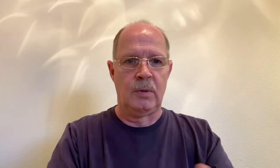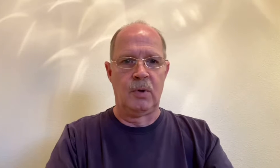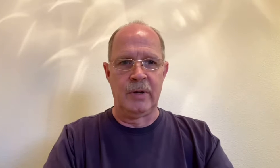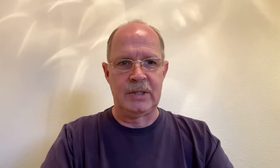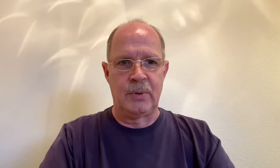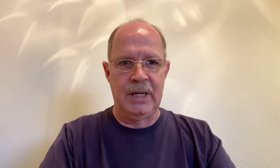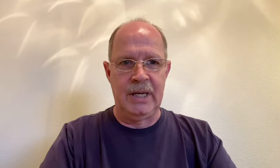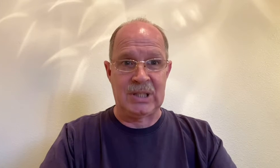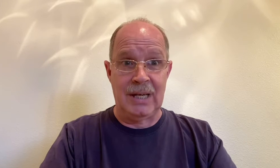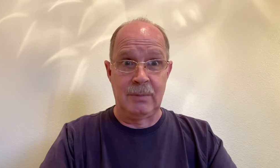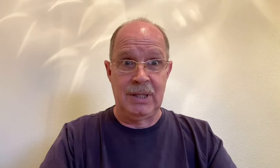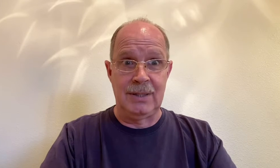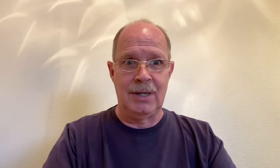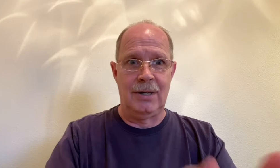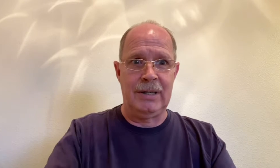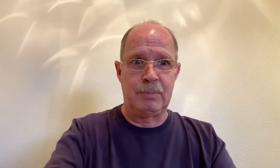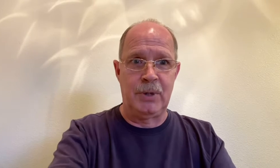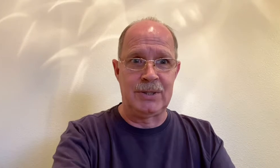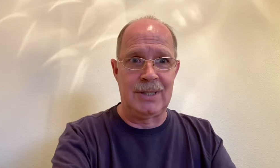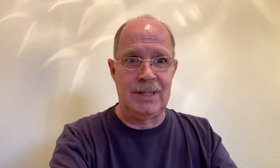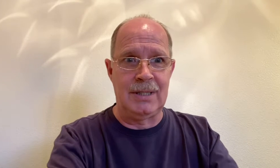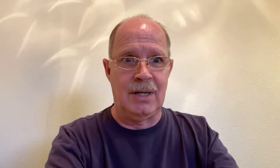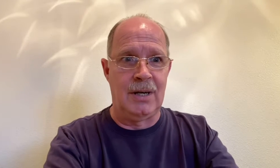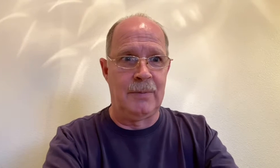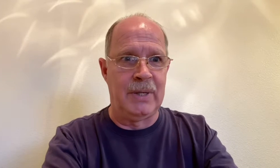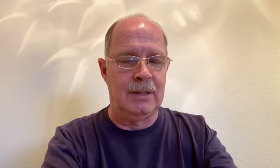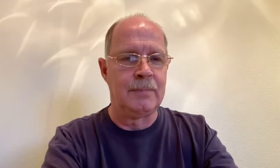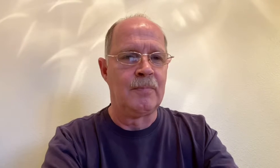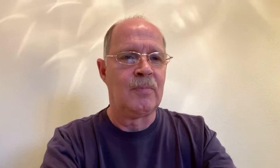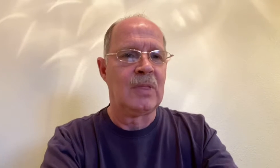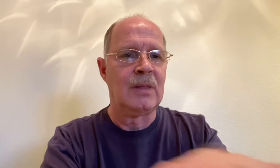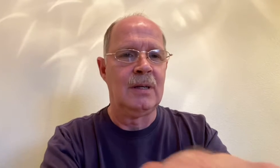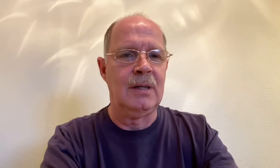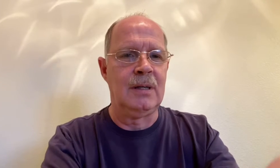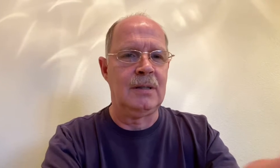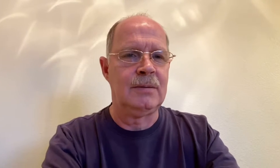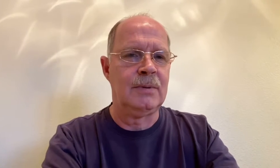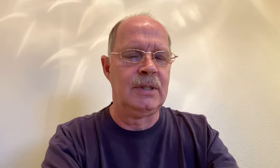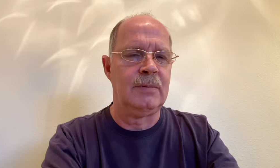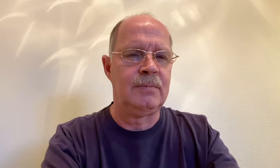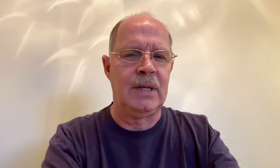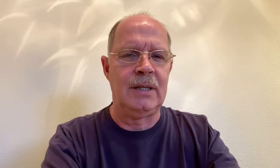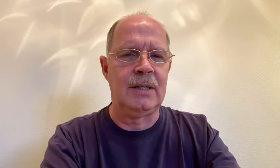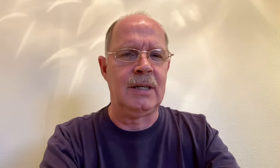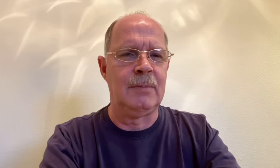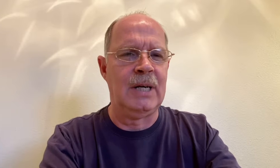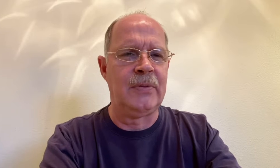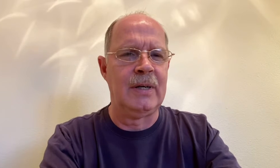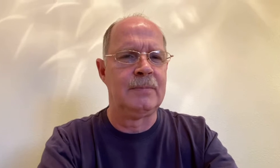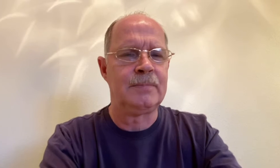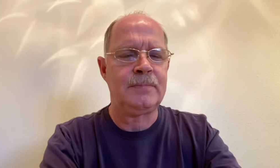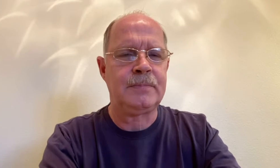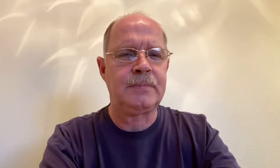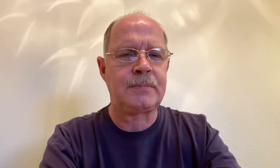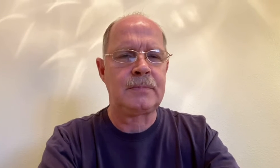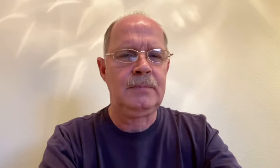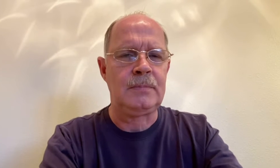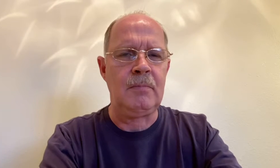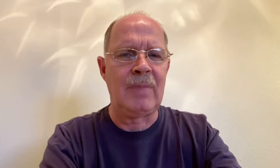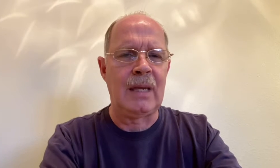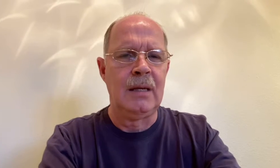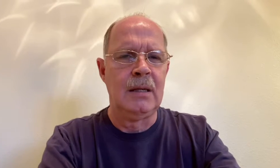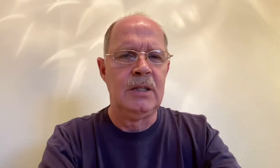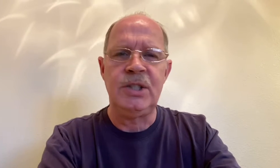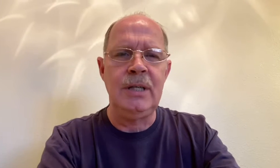Just one more. That's when he asked, how come you didn't call? The president didn't call on me. Yeah, well, they didn't care about that.